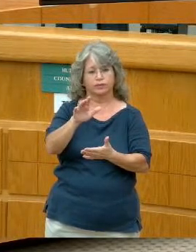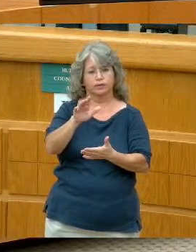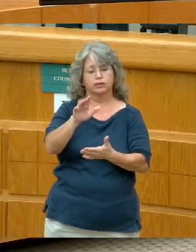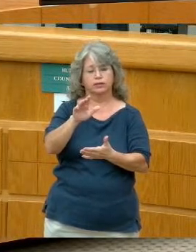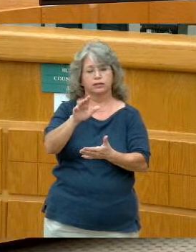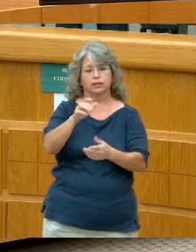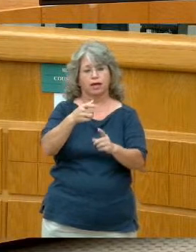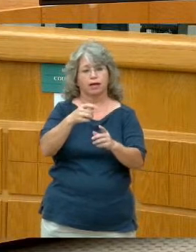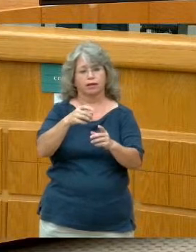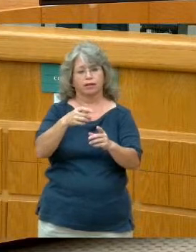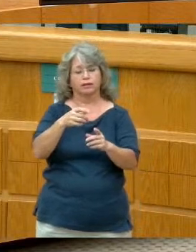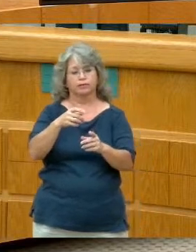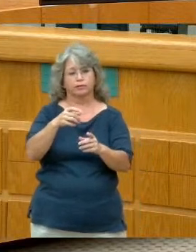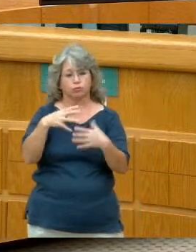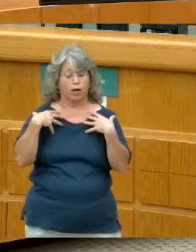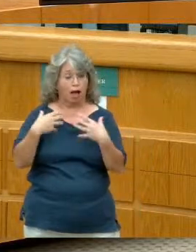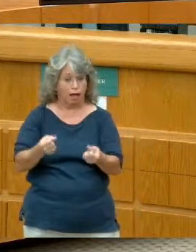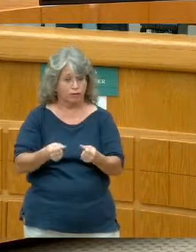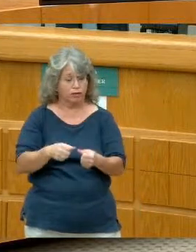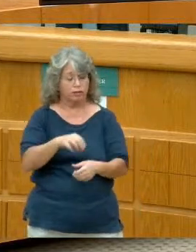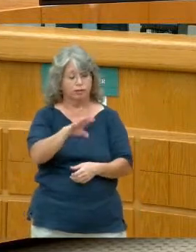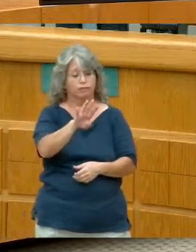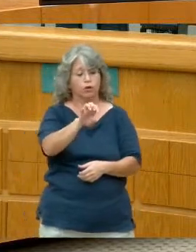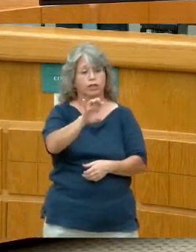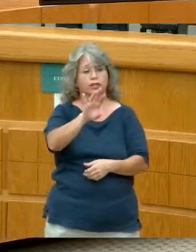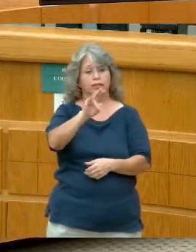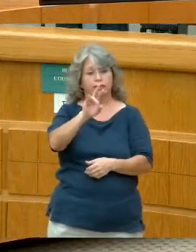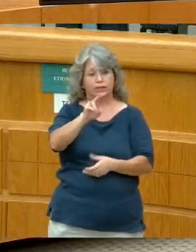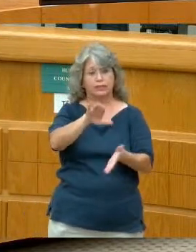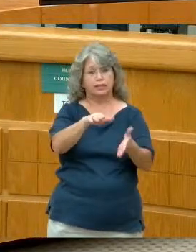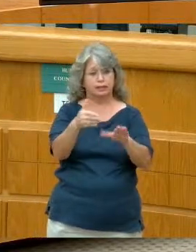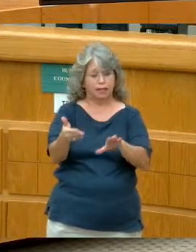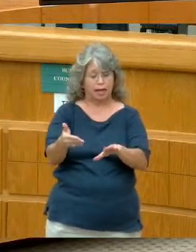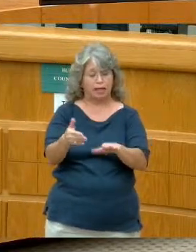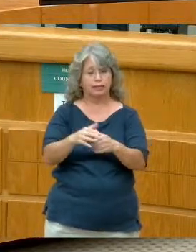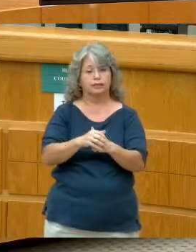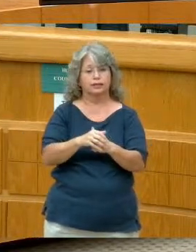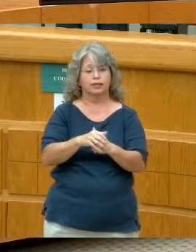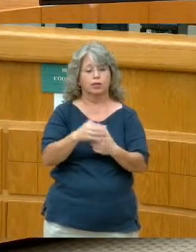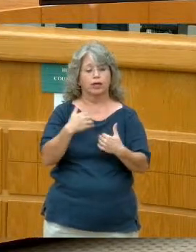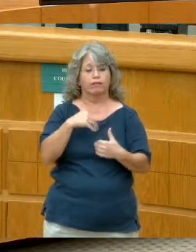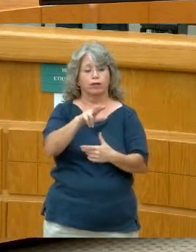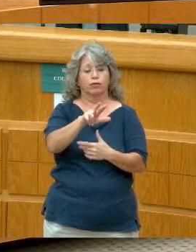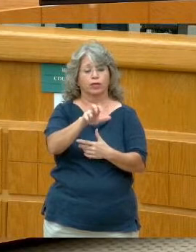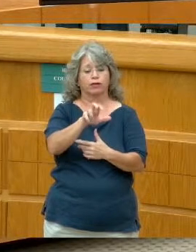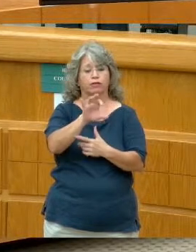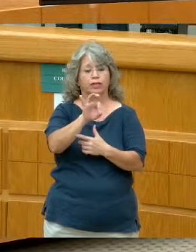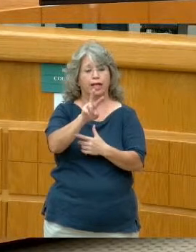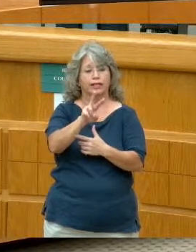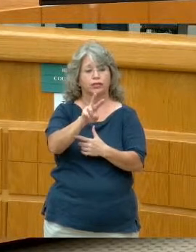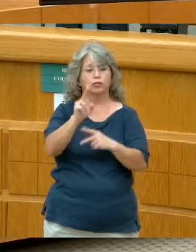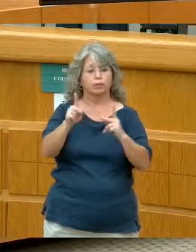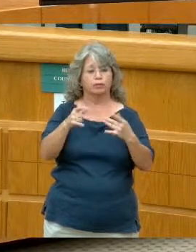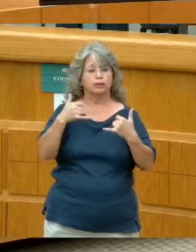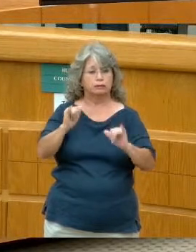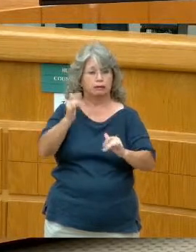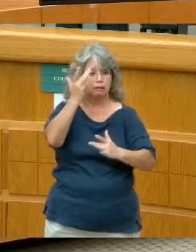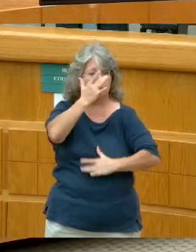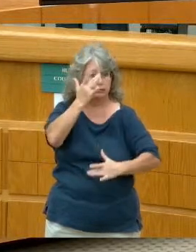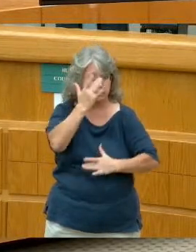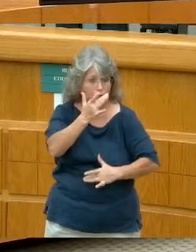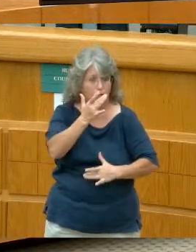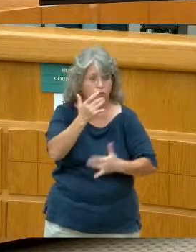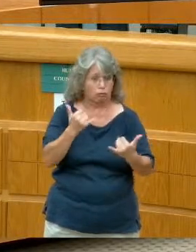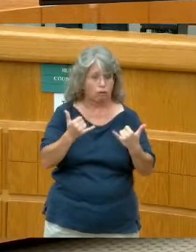19,725 out of the 20,000 recovered, 417 deaths, as the judge mentioned, and we have 392